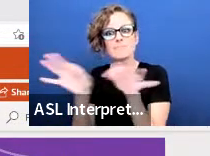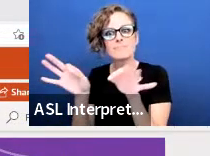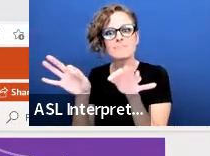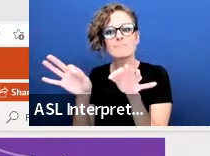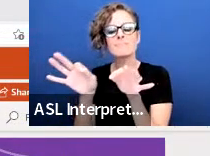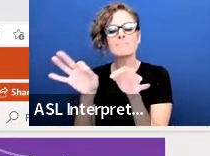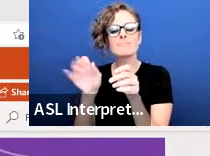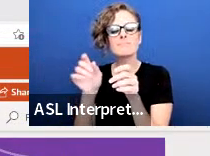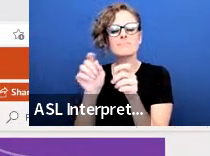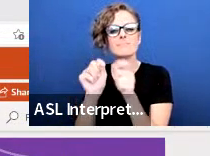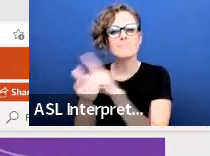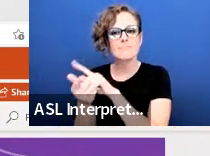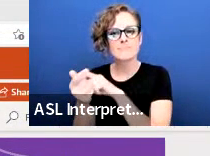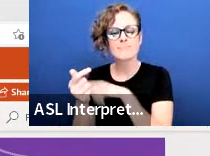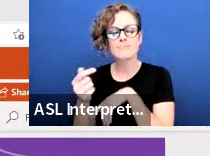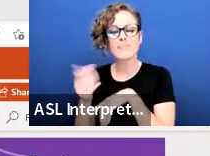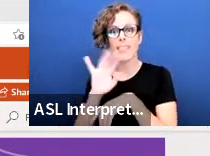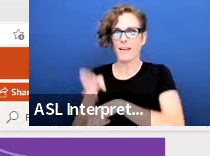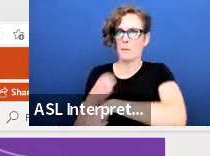Those community-based model